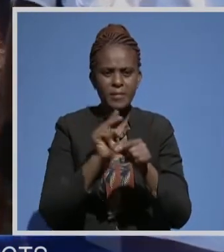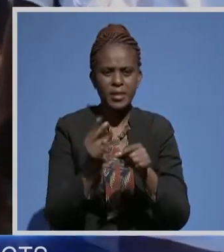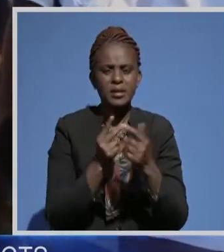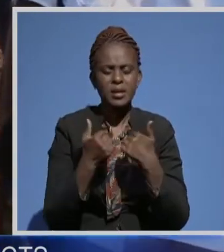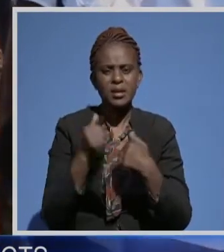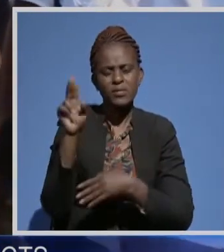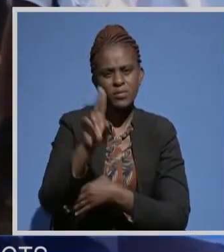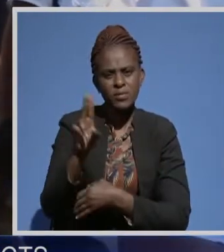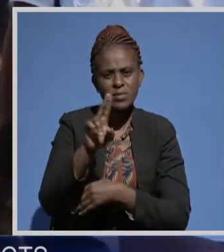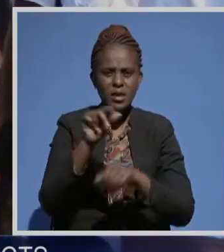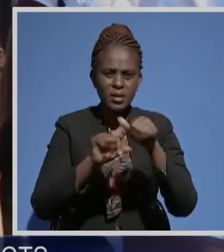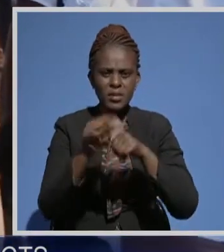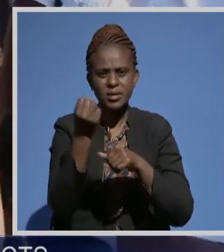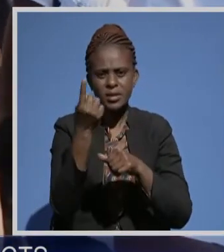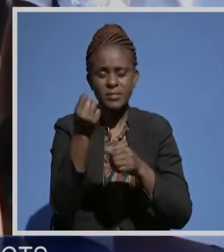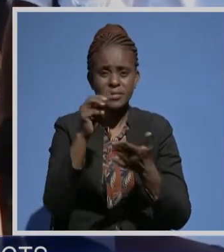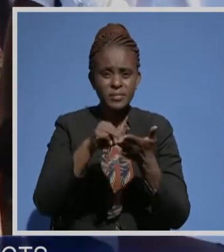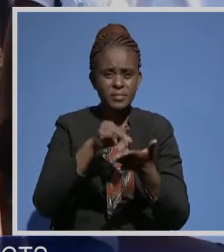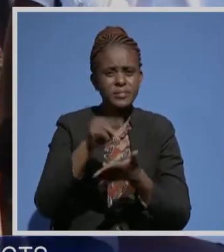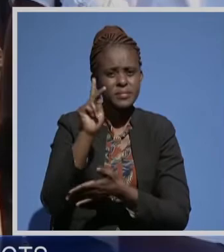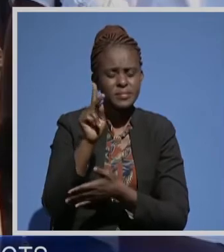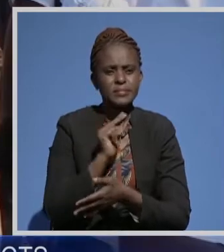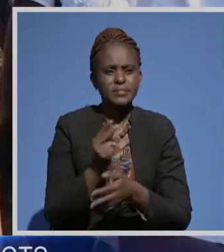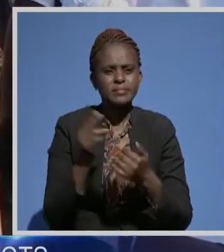about 11 million kwacha so far.